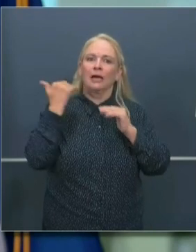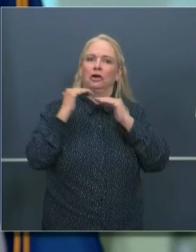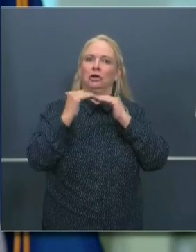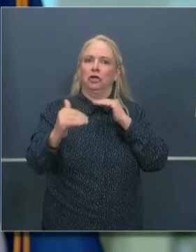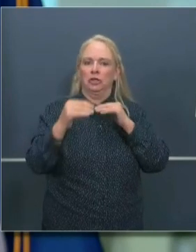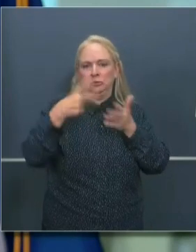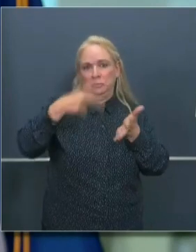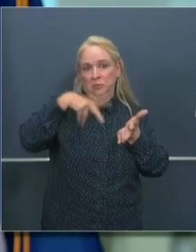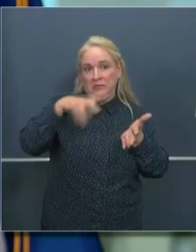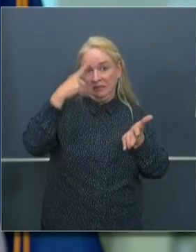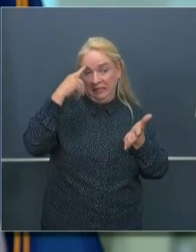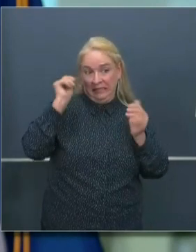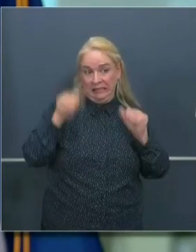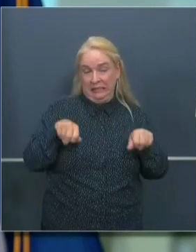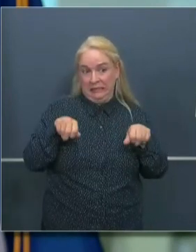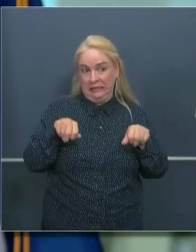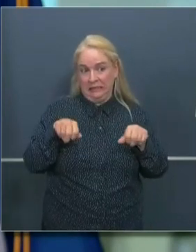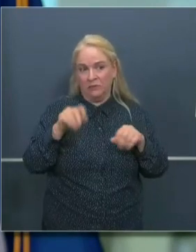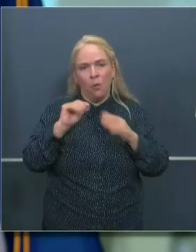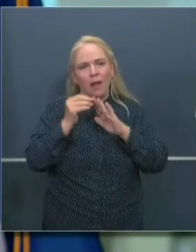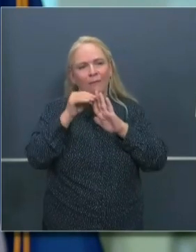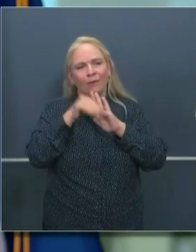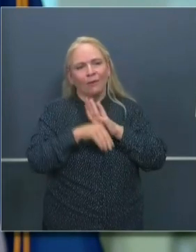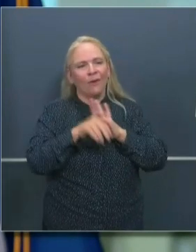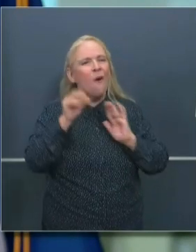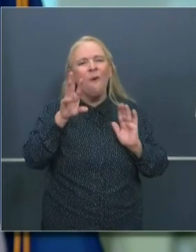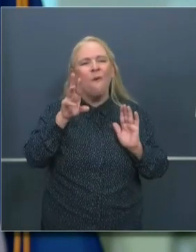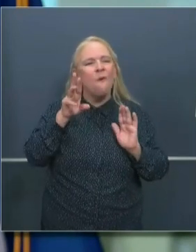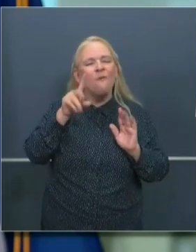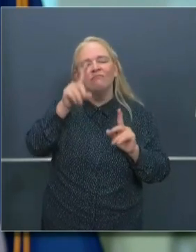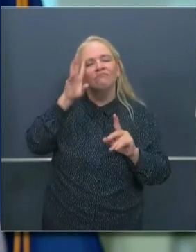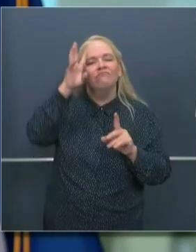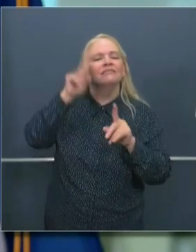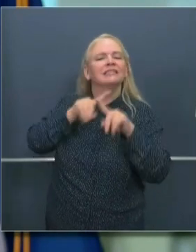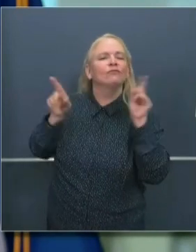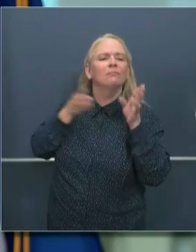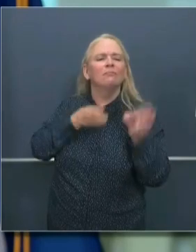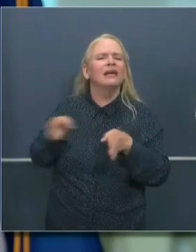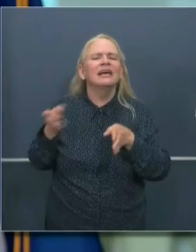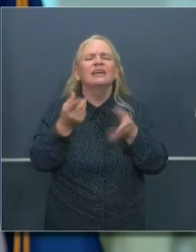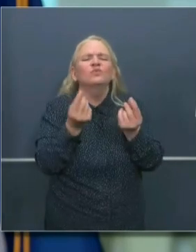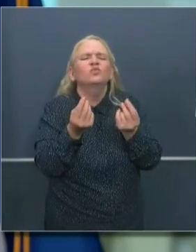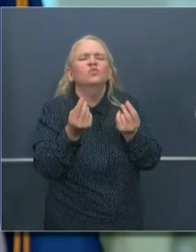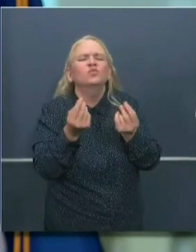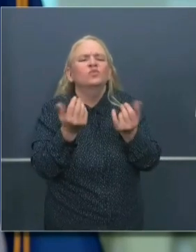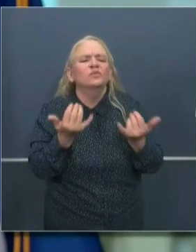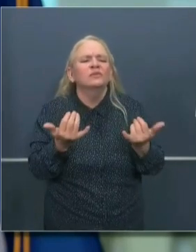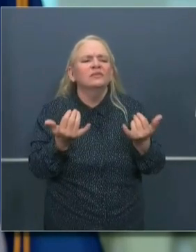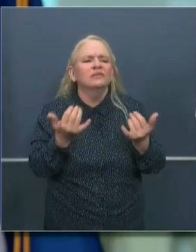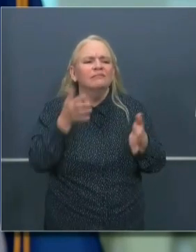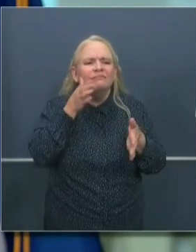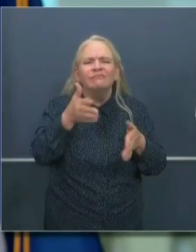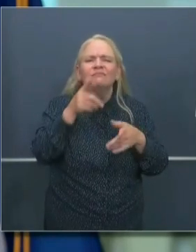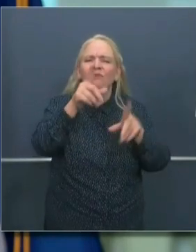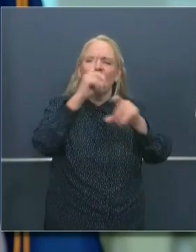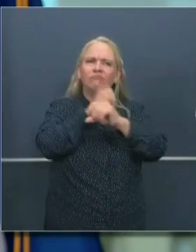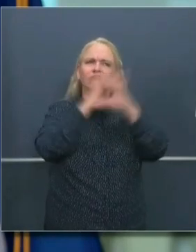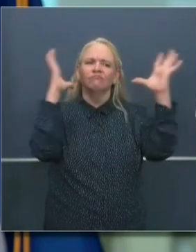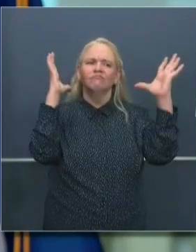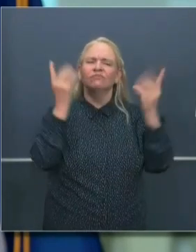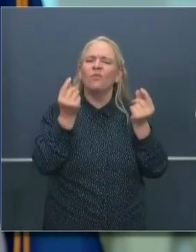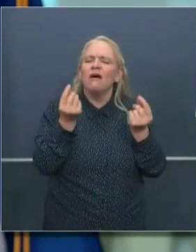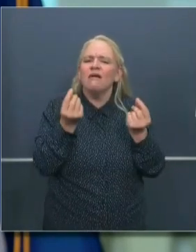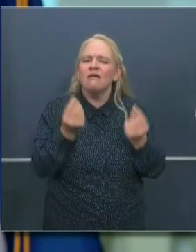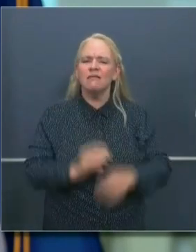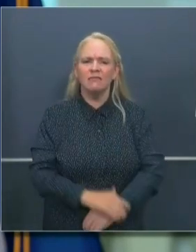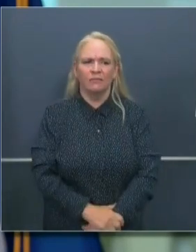again? Have you developed a different strategy around that? No, I appreciate that question. It's a good question, and I hope you'll see represented in